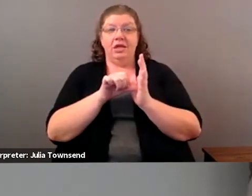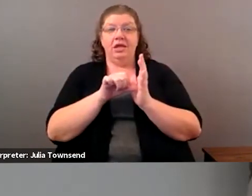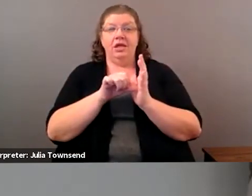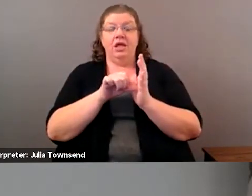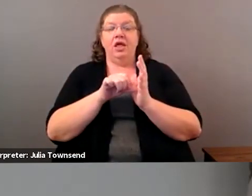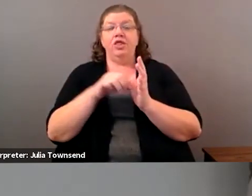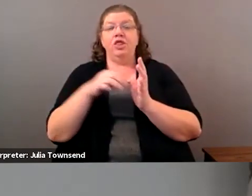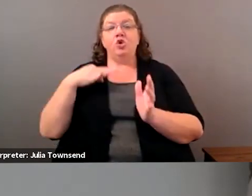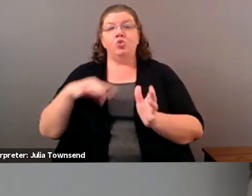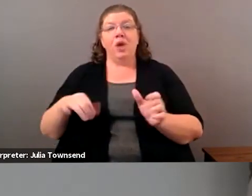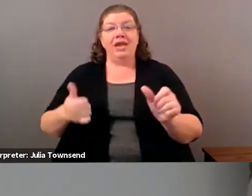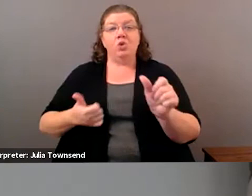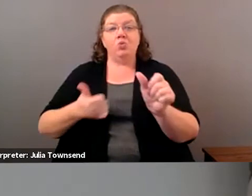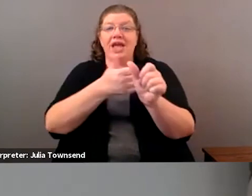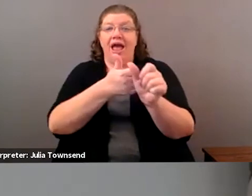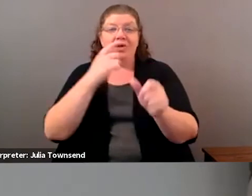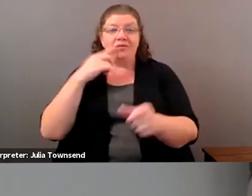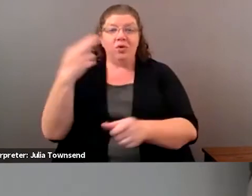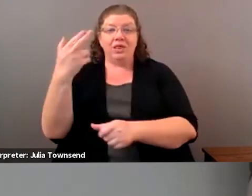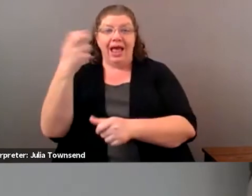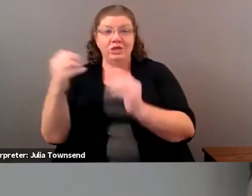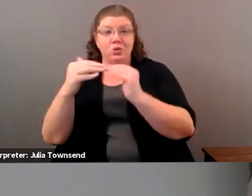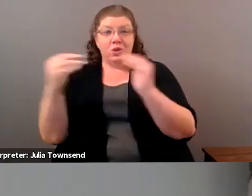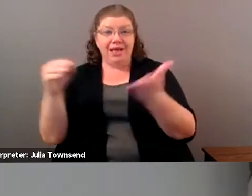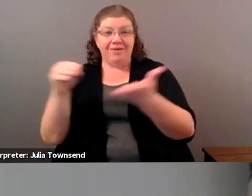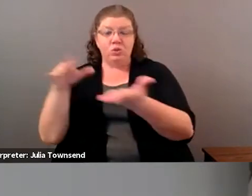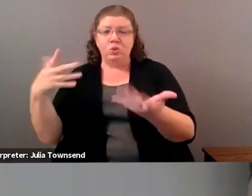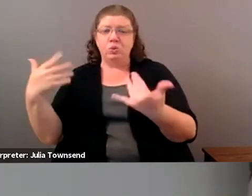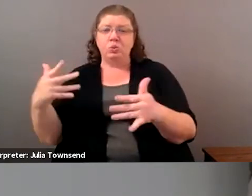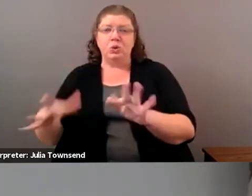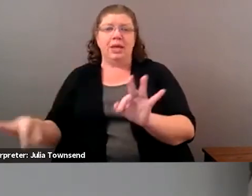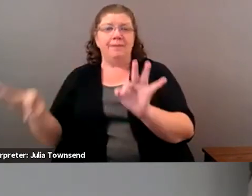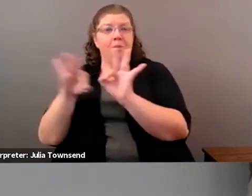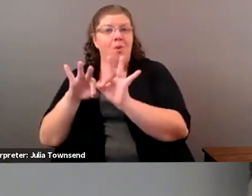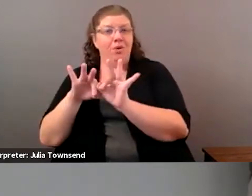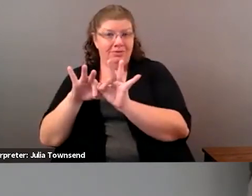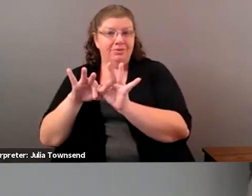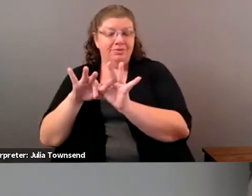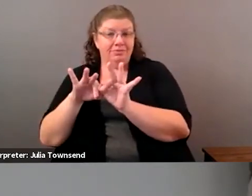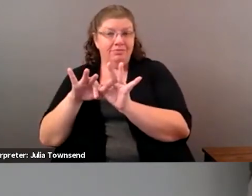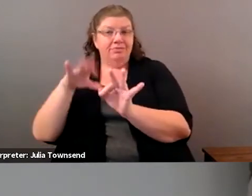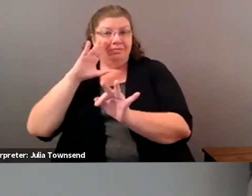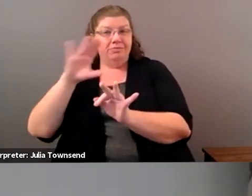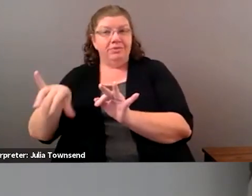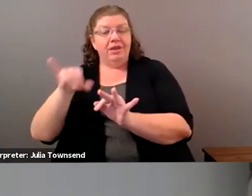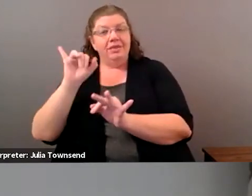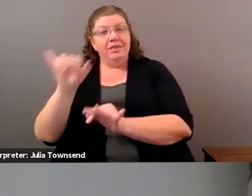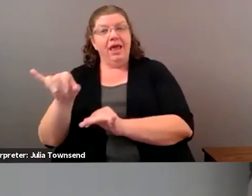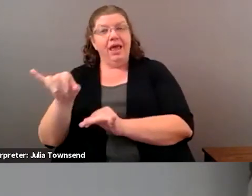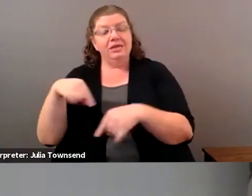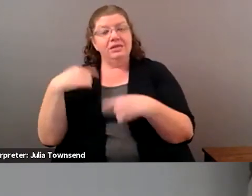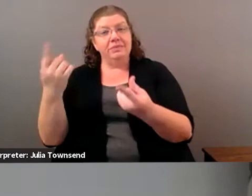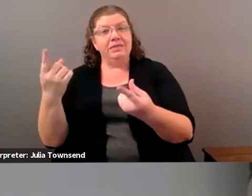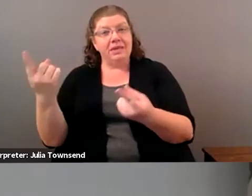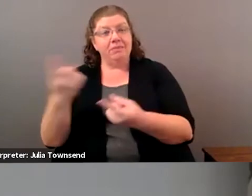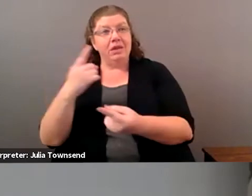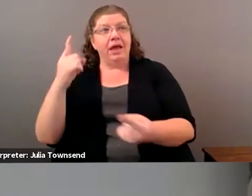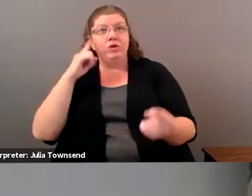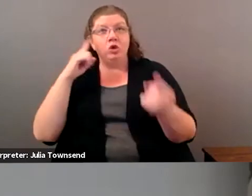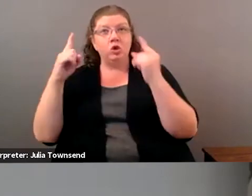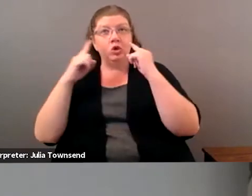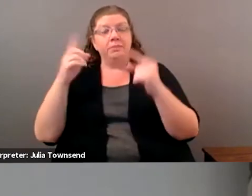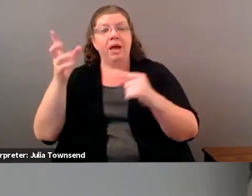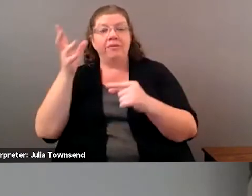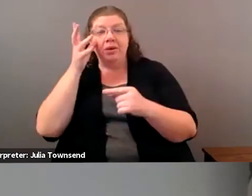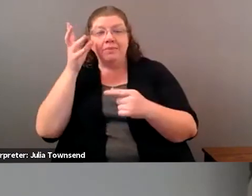for the secondary students, so important, as you know, that has been, something that I've heard about from parents